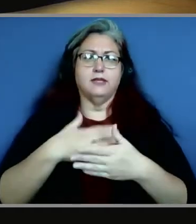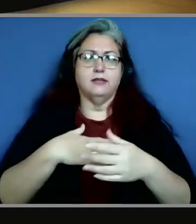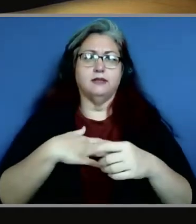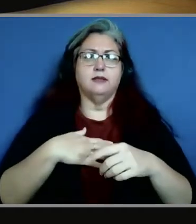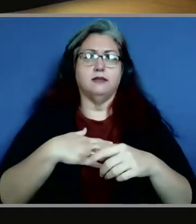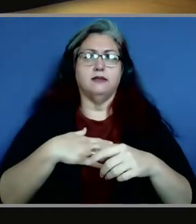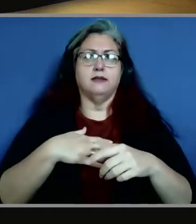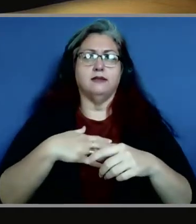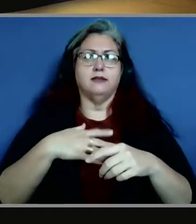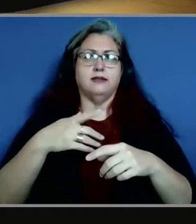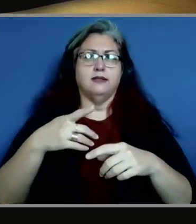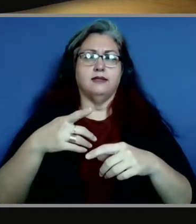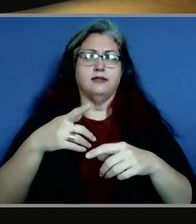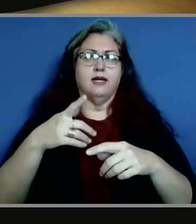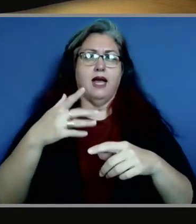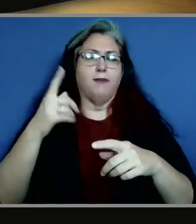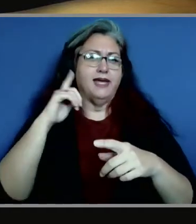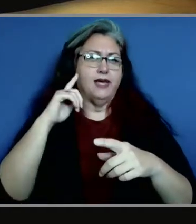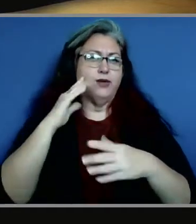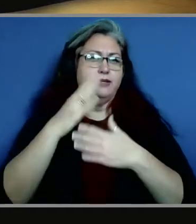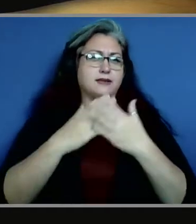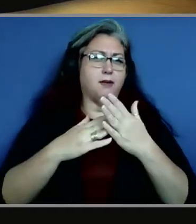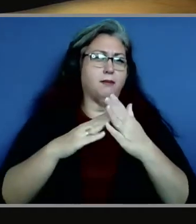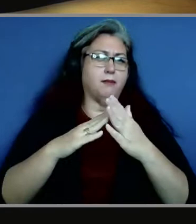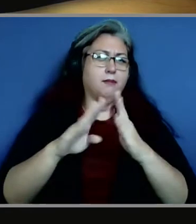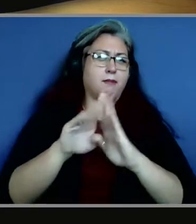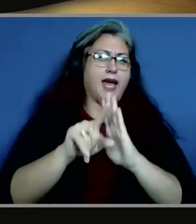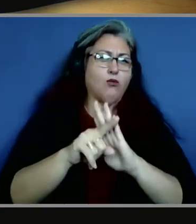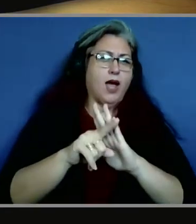We're getting a little bit of feedback.